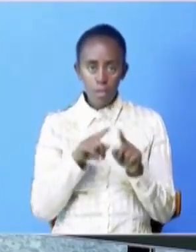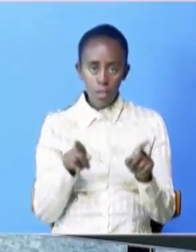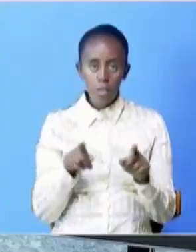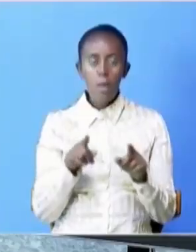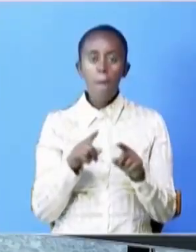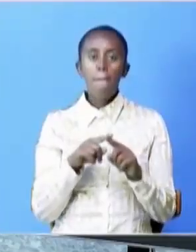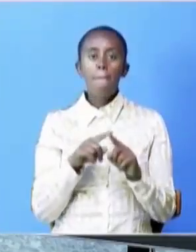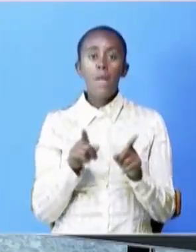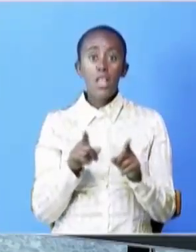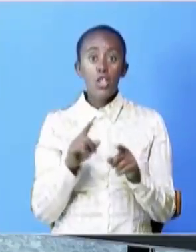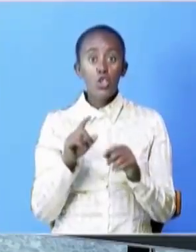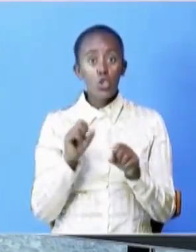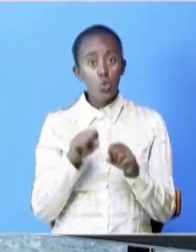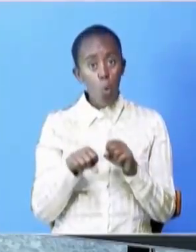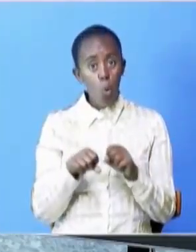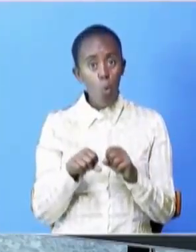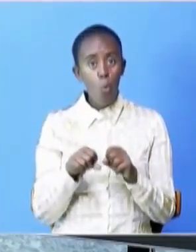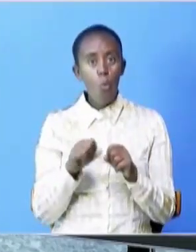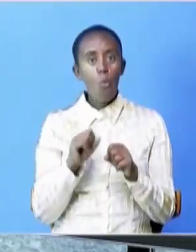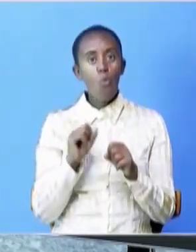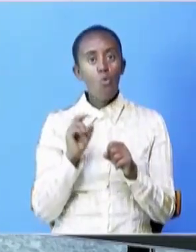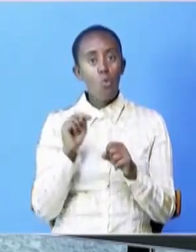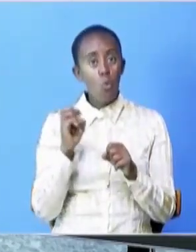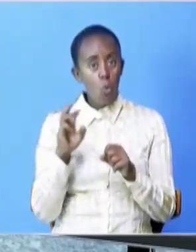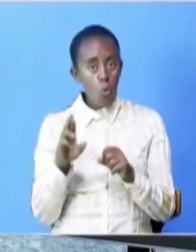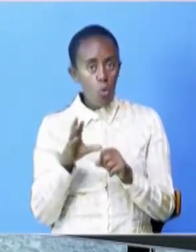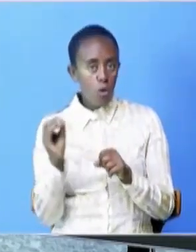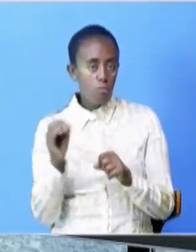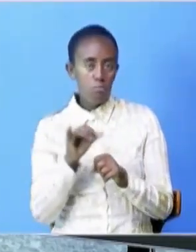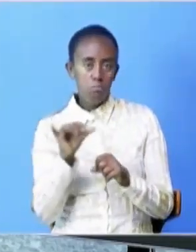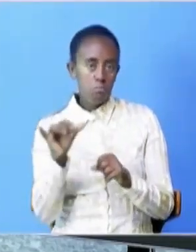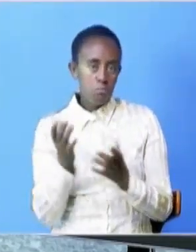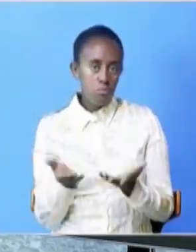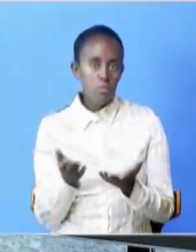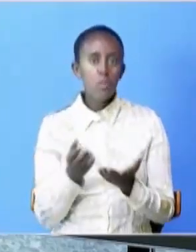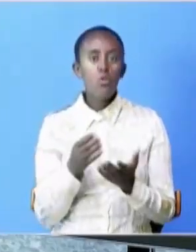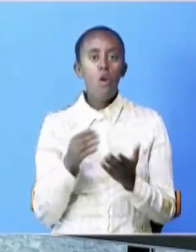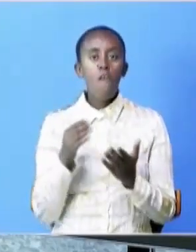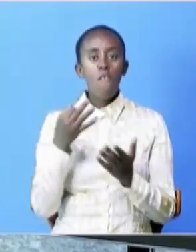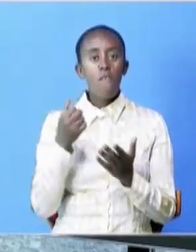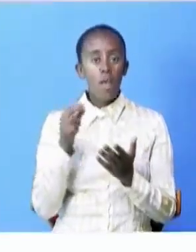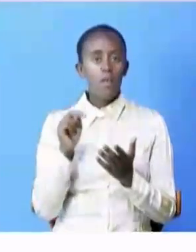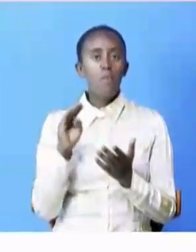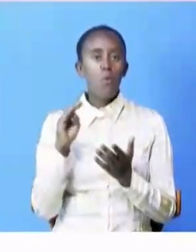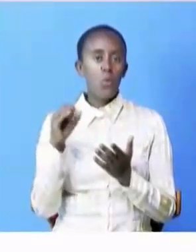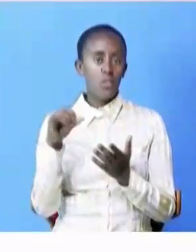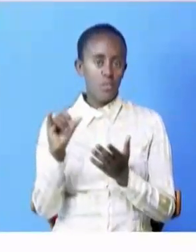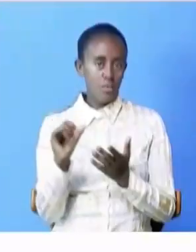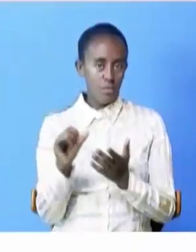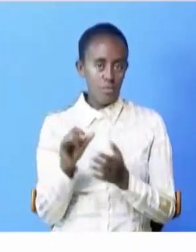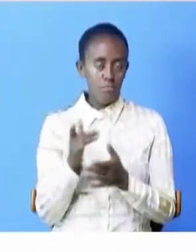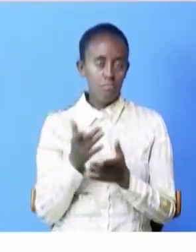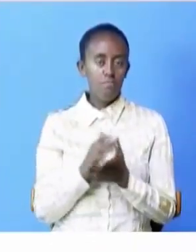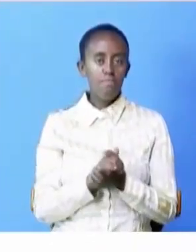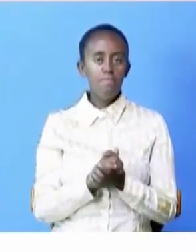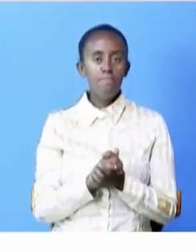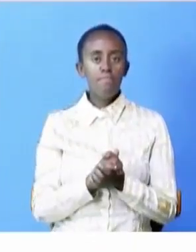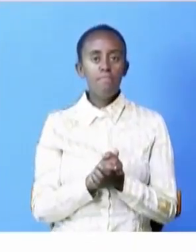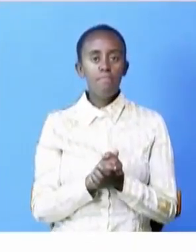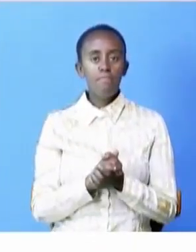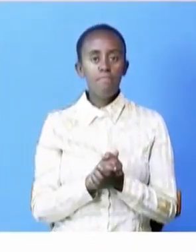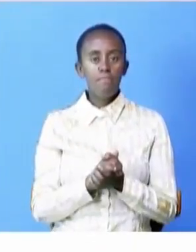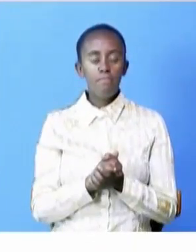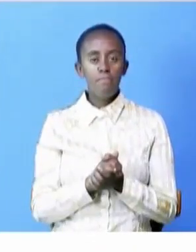but, and, nor, and the like. So fanboys. So let's give an example.